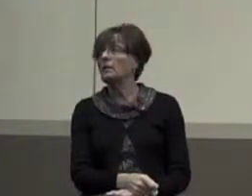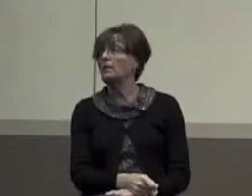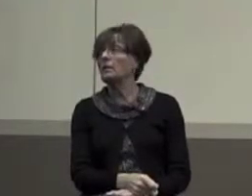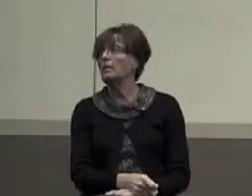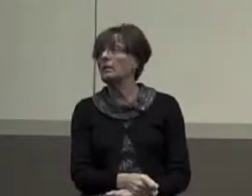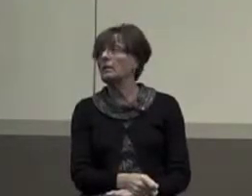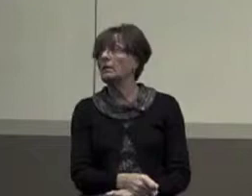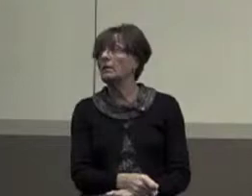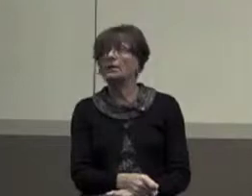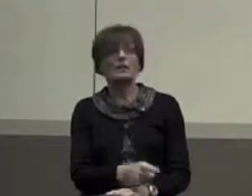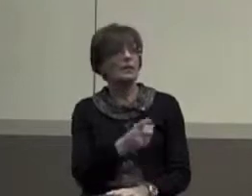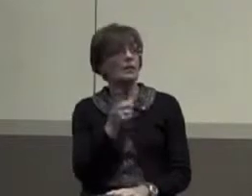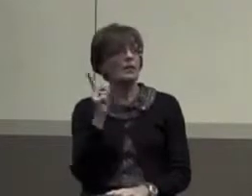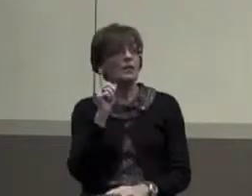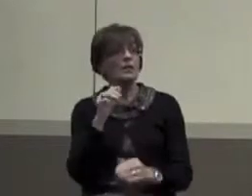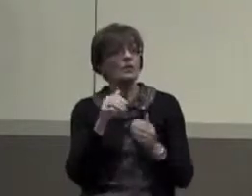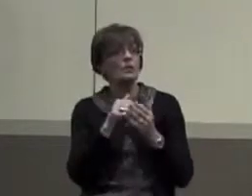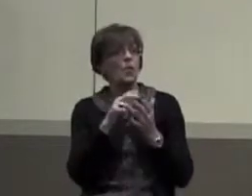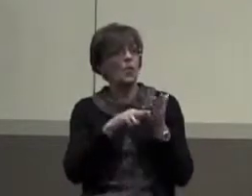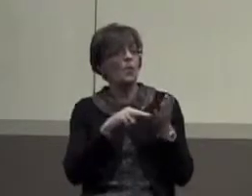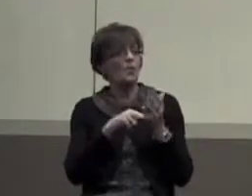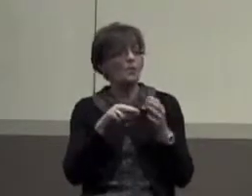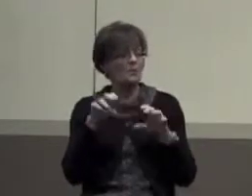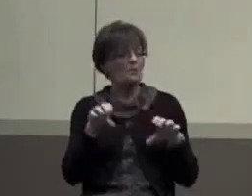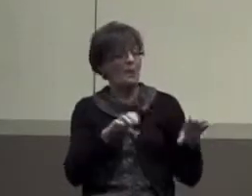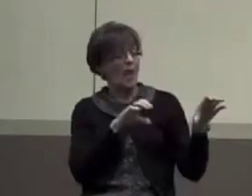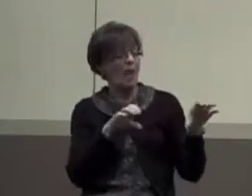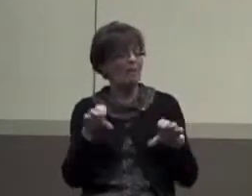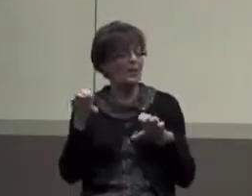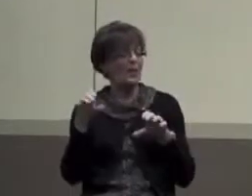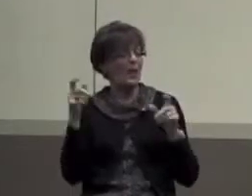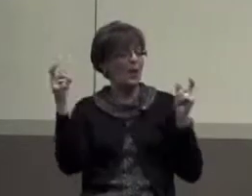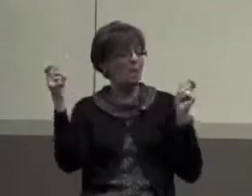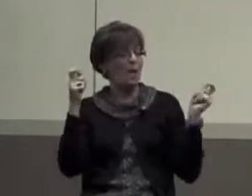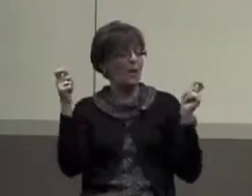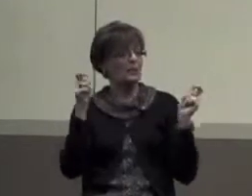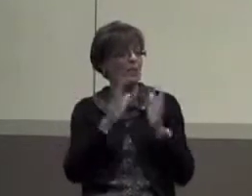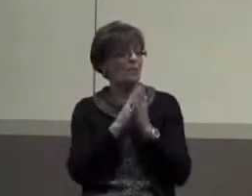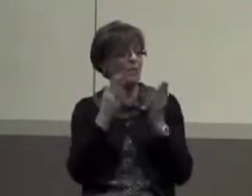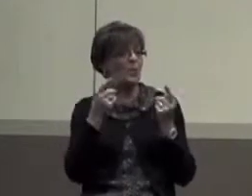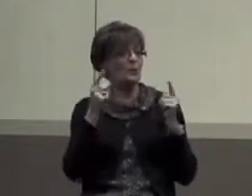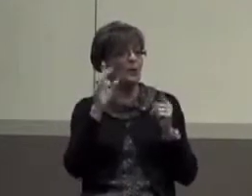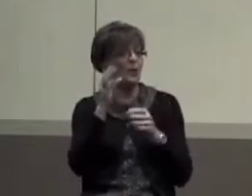Doesn't everybody read behavior management books in their spare time?